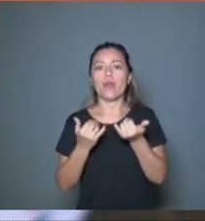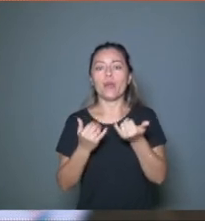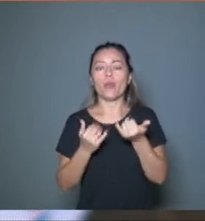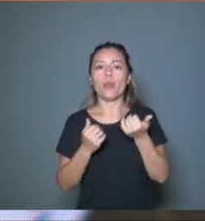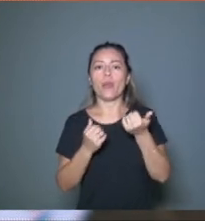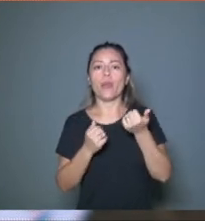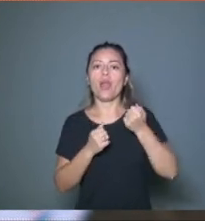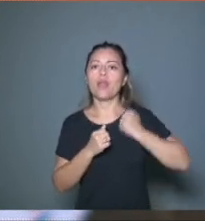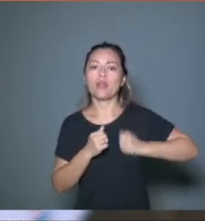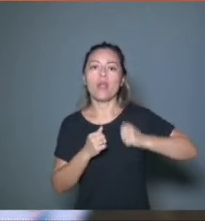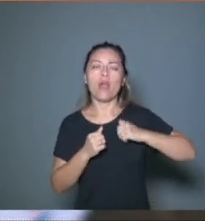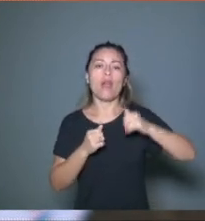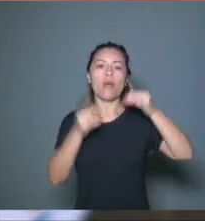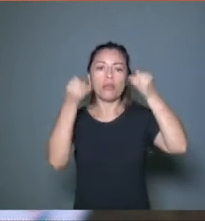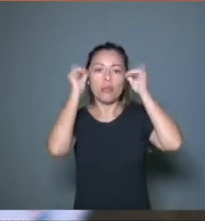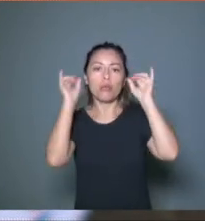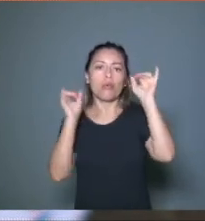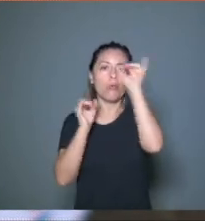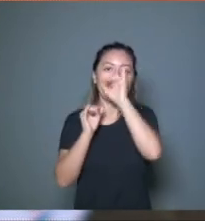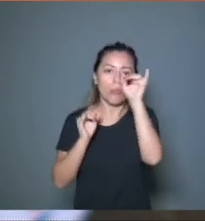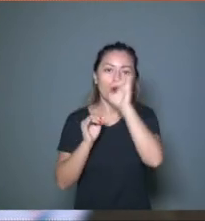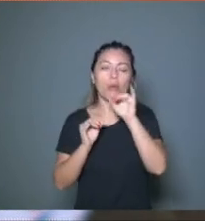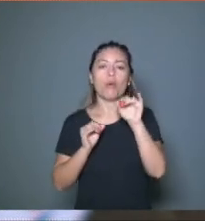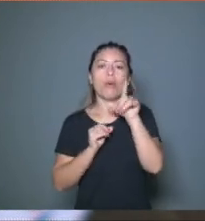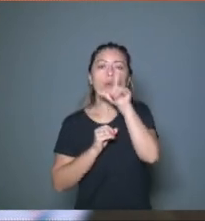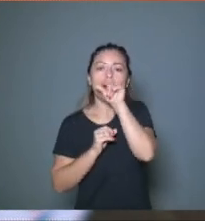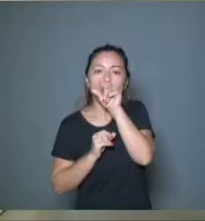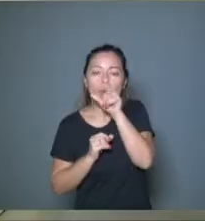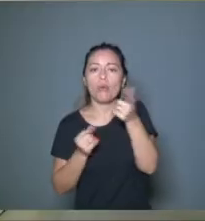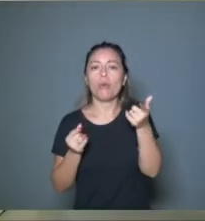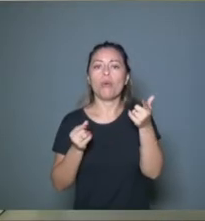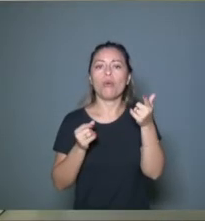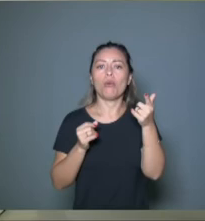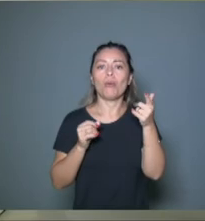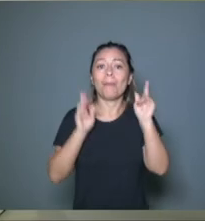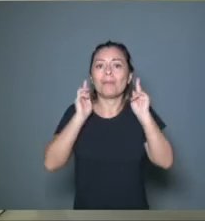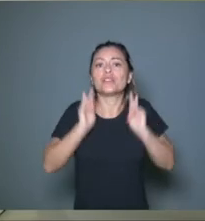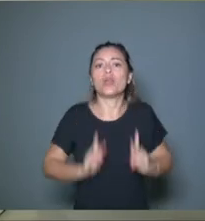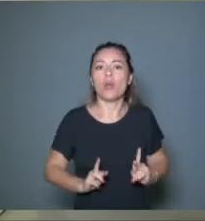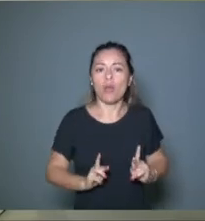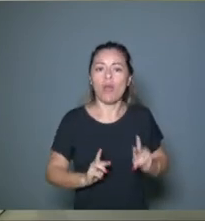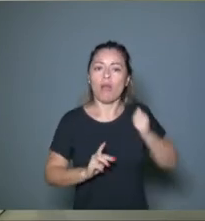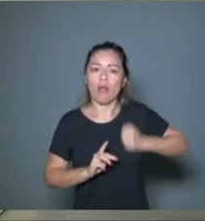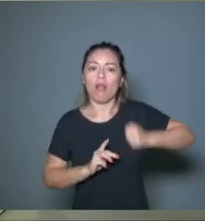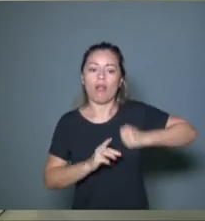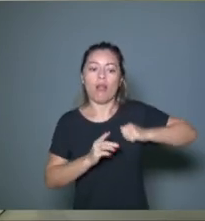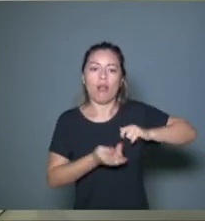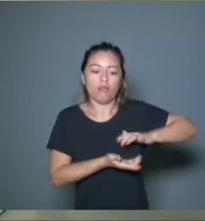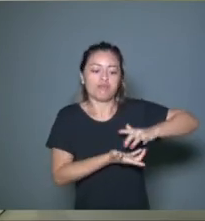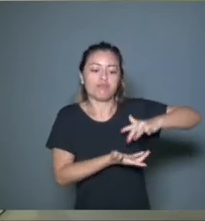manure from pigs and from cattle and from poultry and